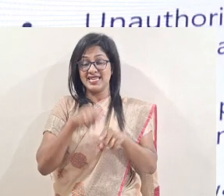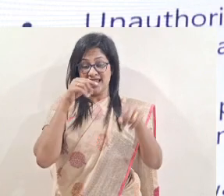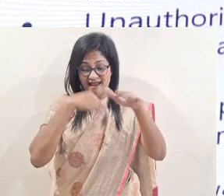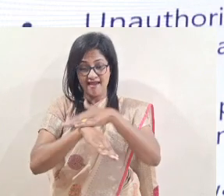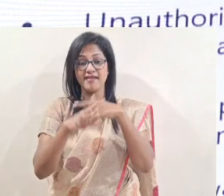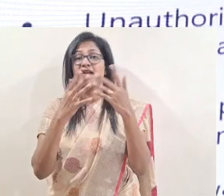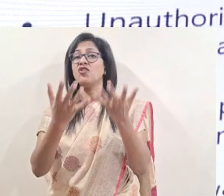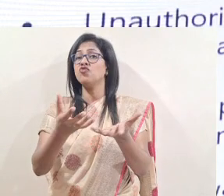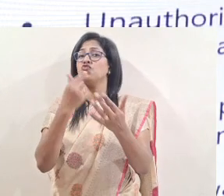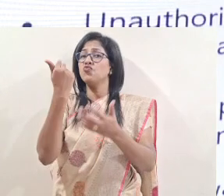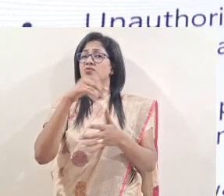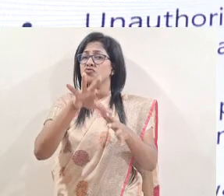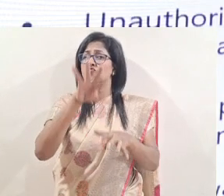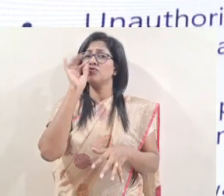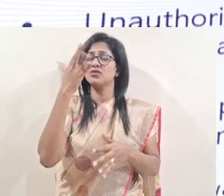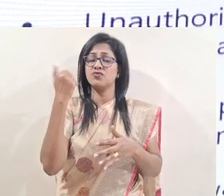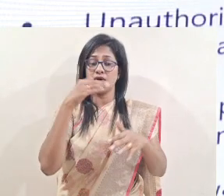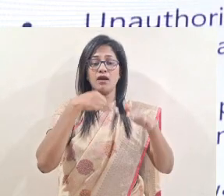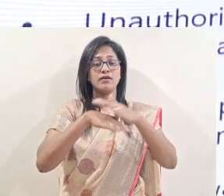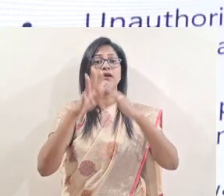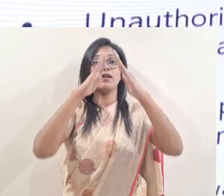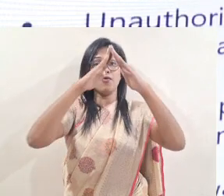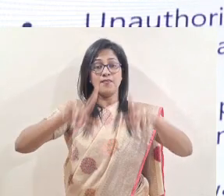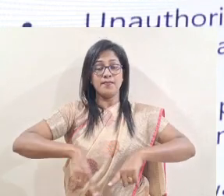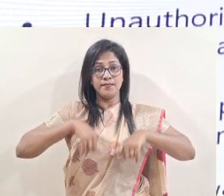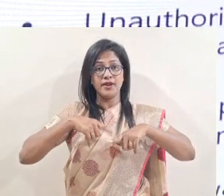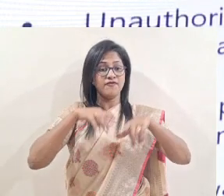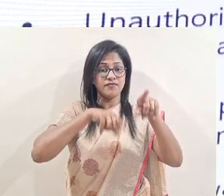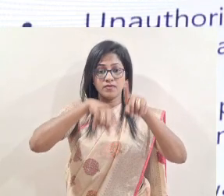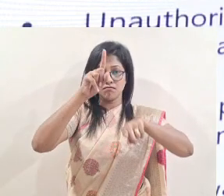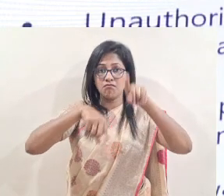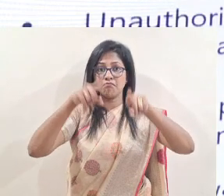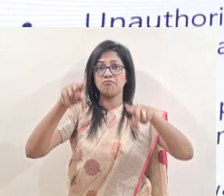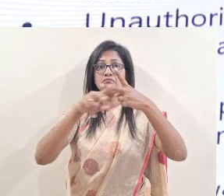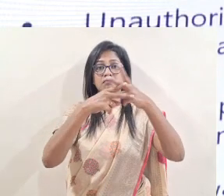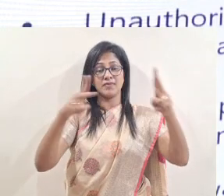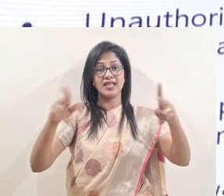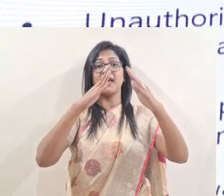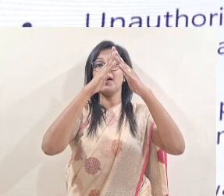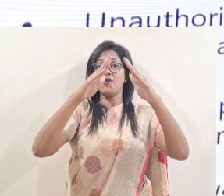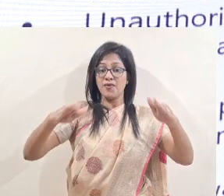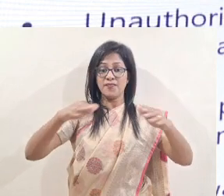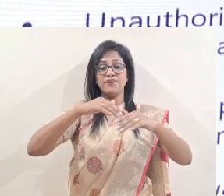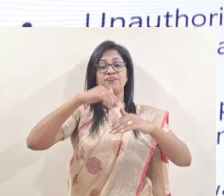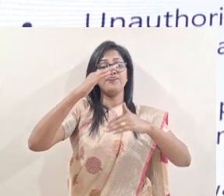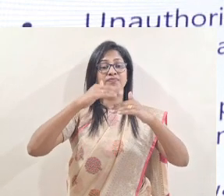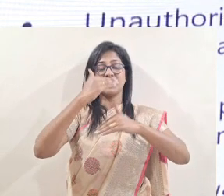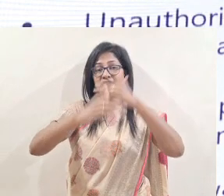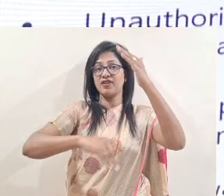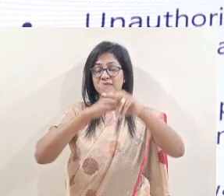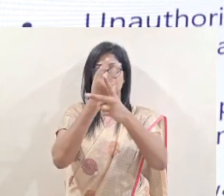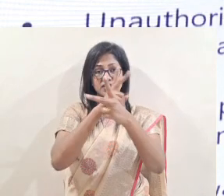of residential development. It has different kind of residential development, from resettlement colonies to